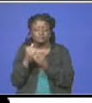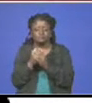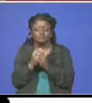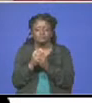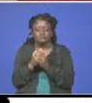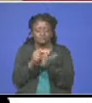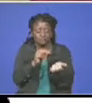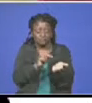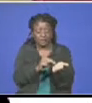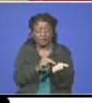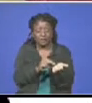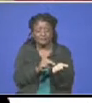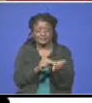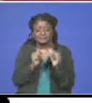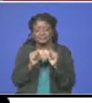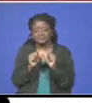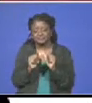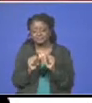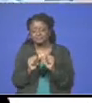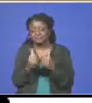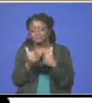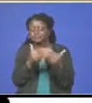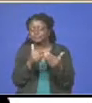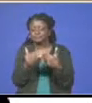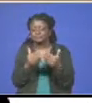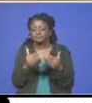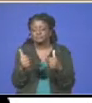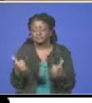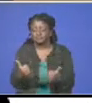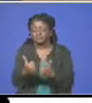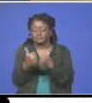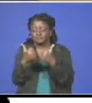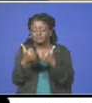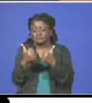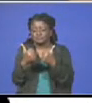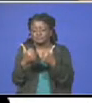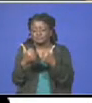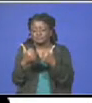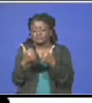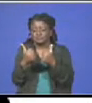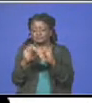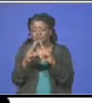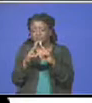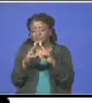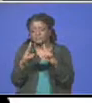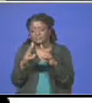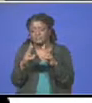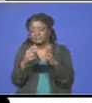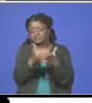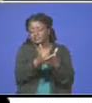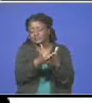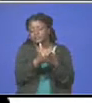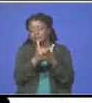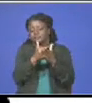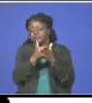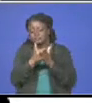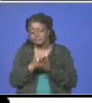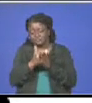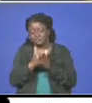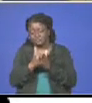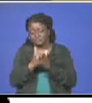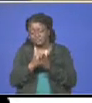Nursing is still, despite the challenges, a very appealing and attractive profession. We are seeking to make it an even